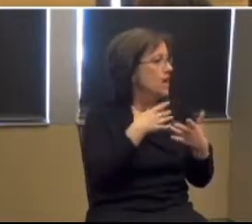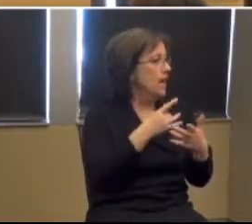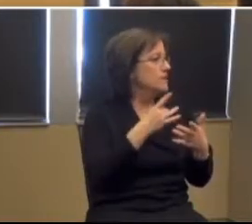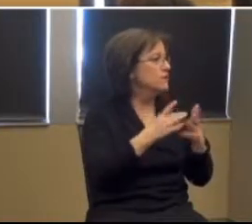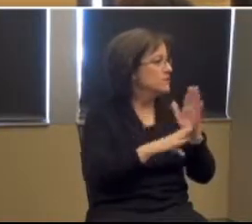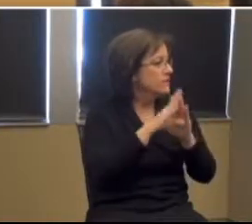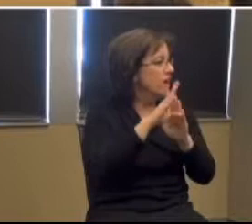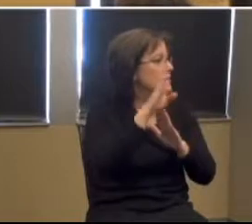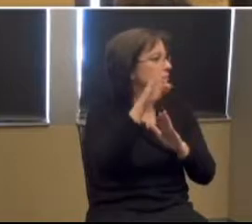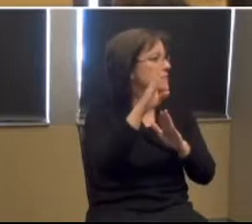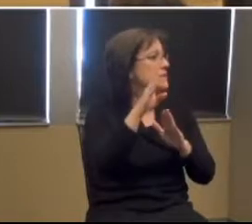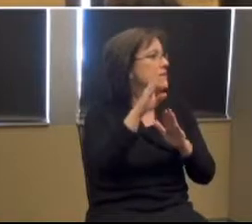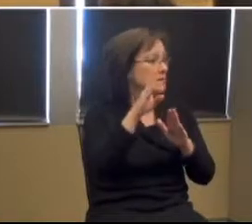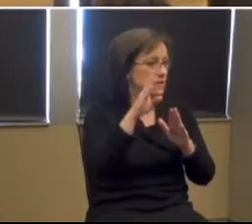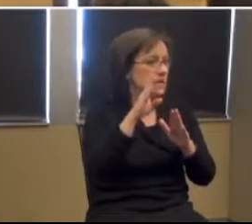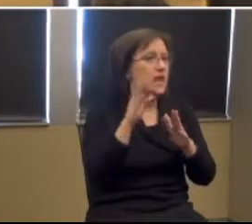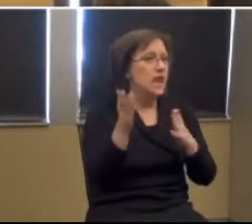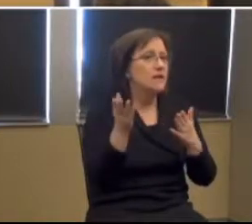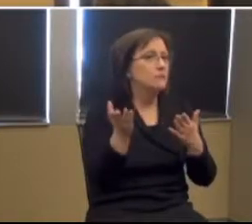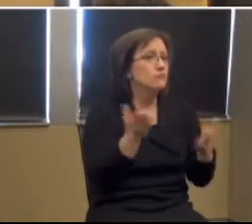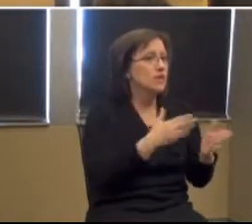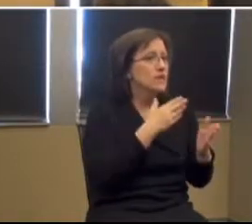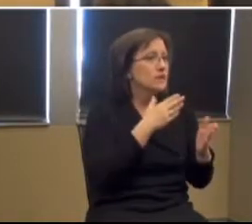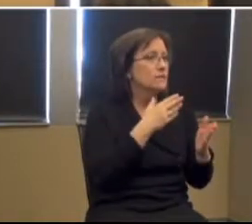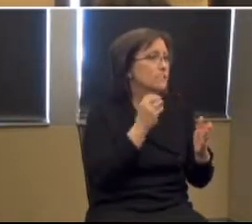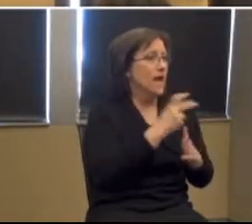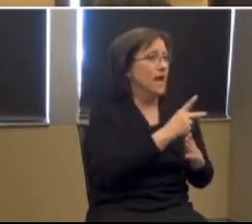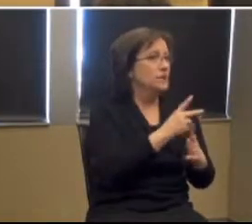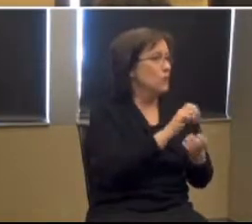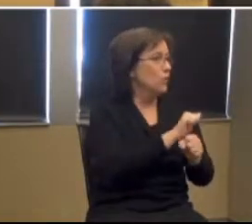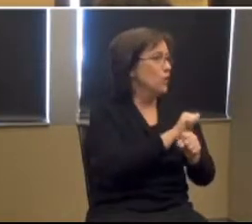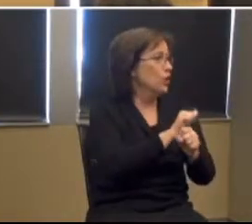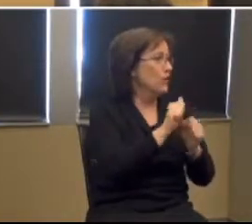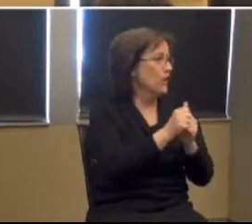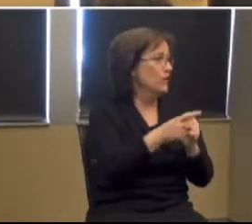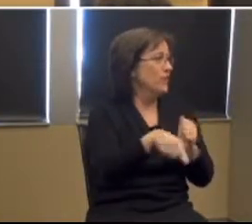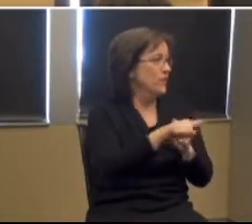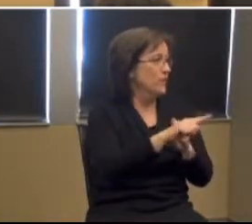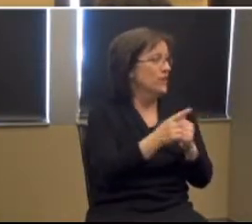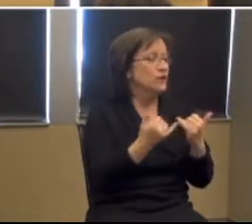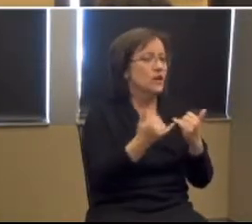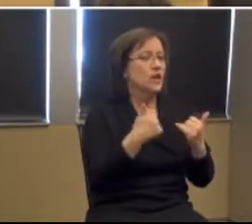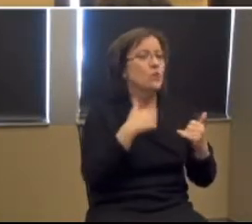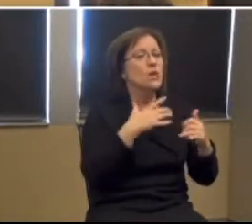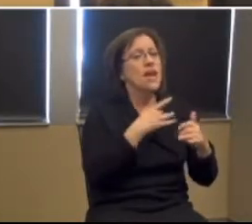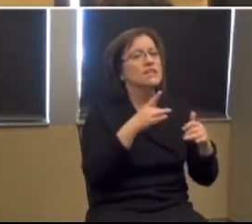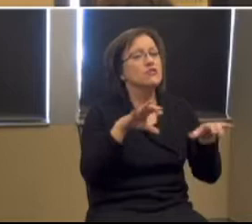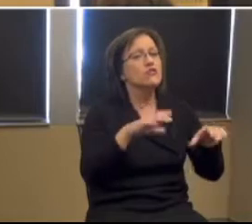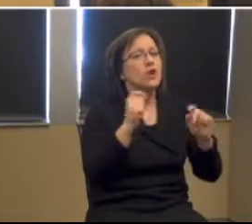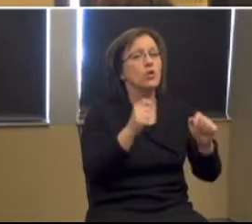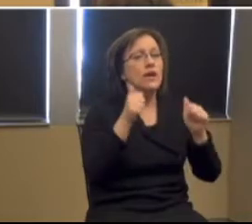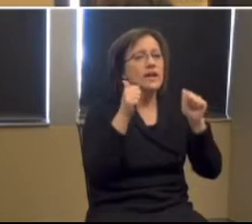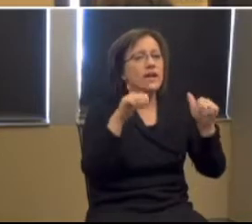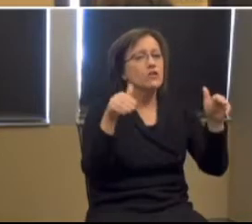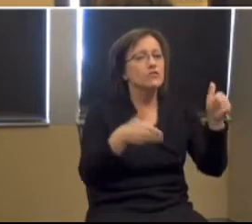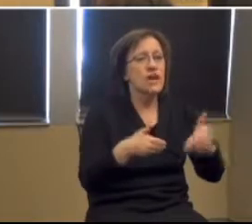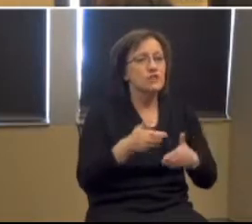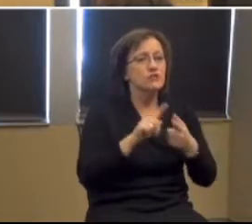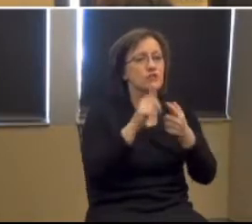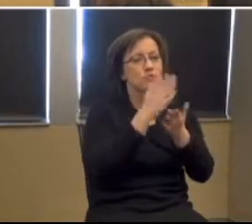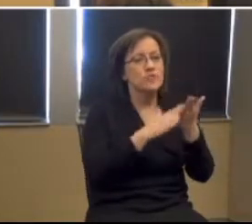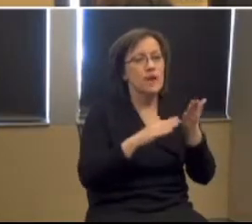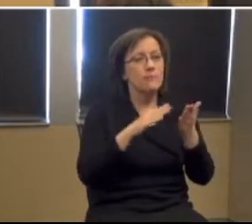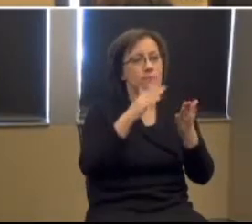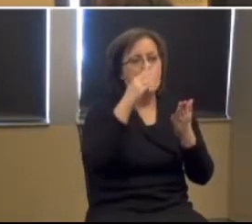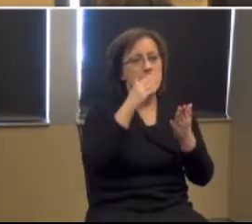walk away with today. So we just want to do a quick introduction to some of the materials that you will see